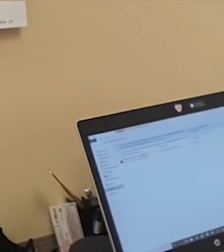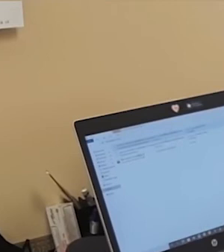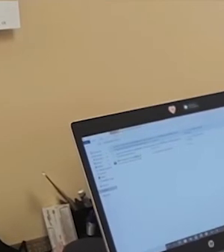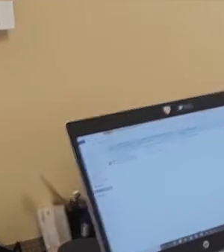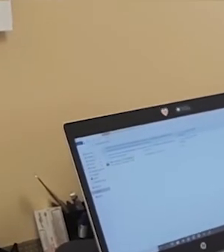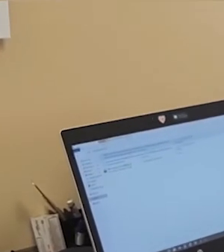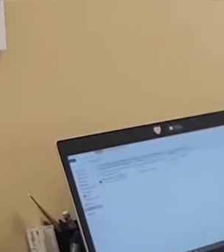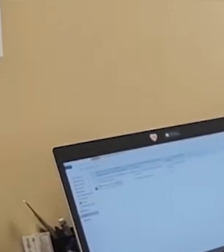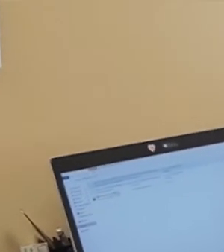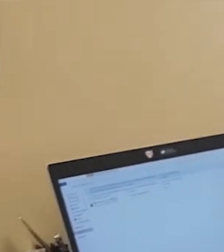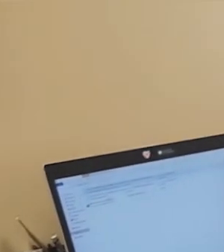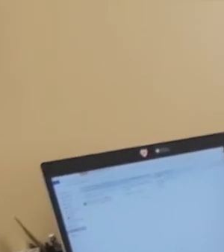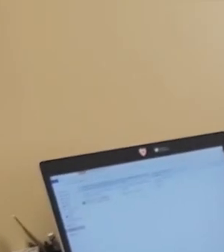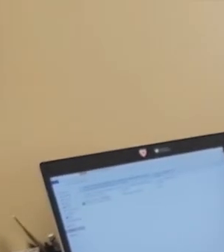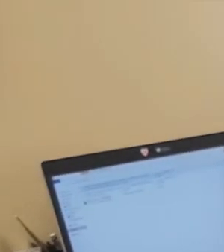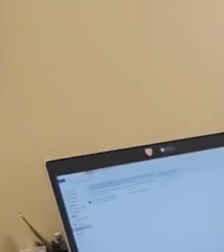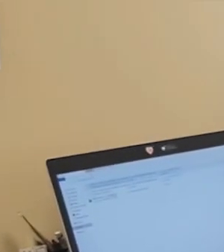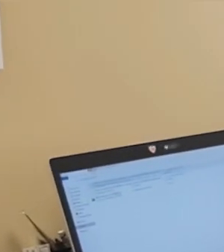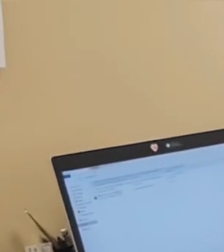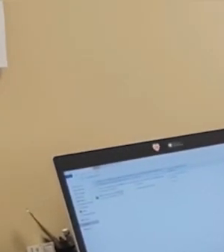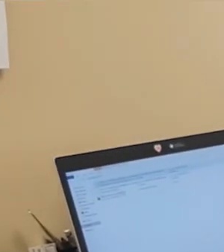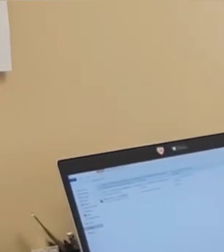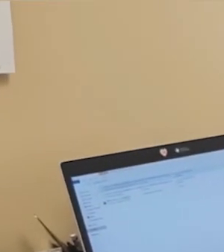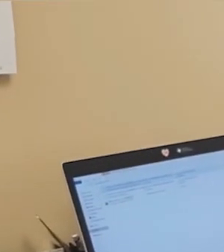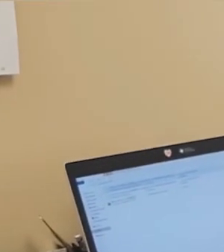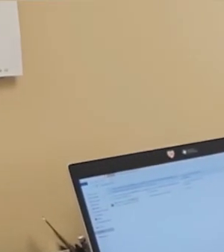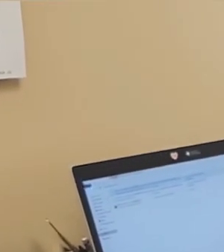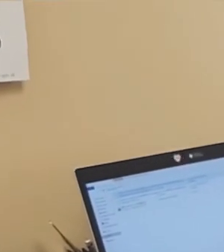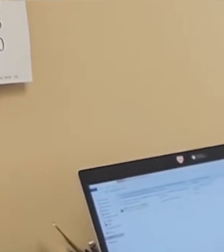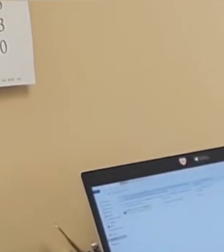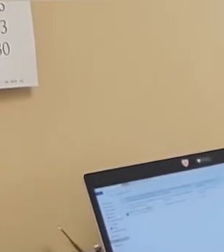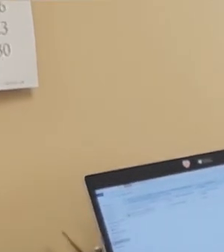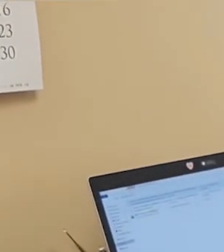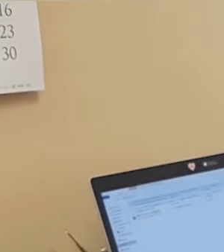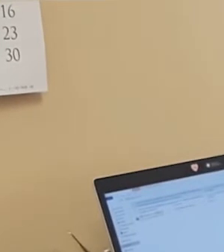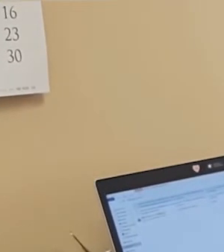The process of the collection of booklets for Circuit 1